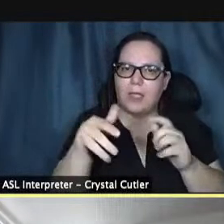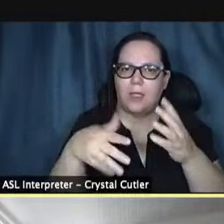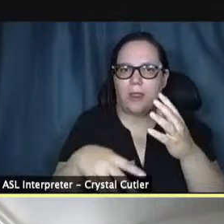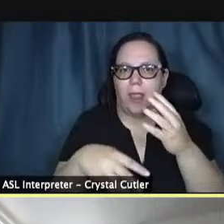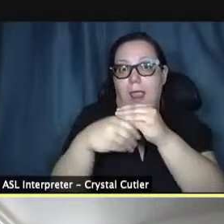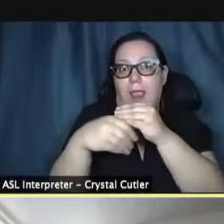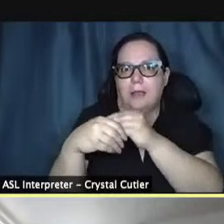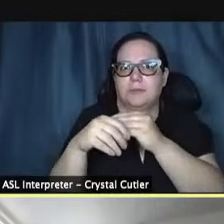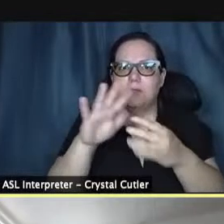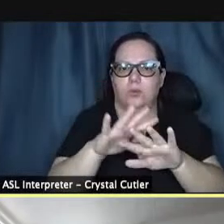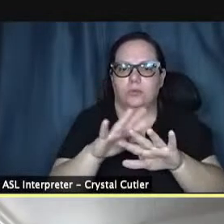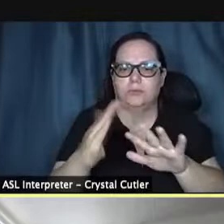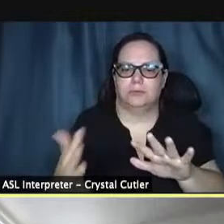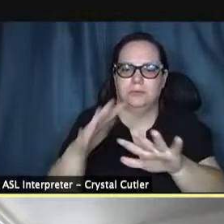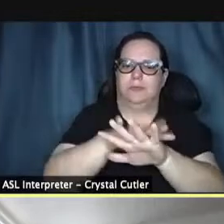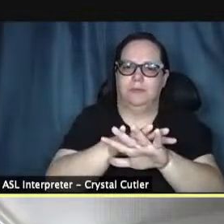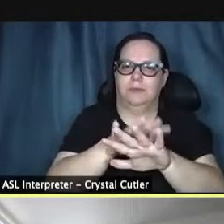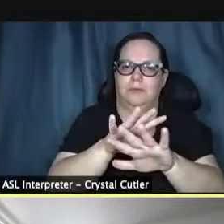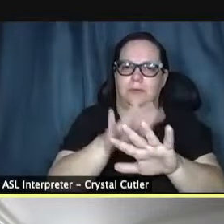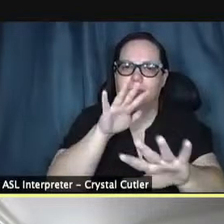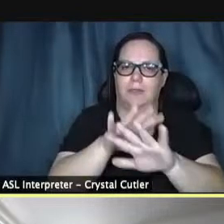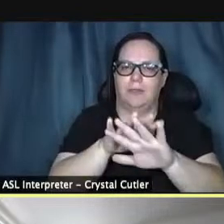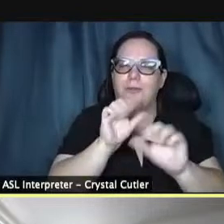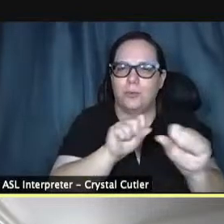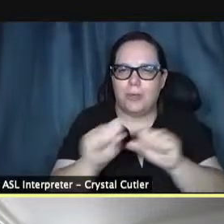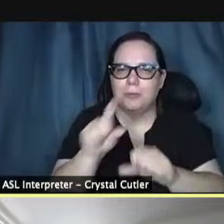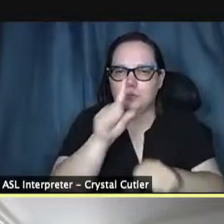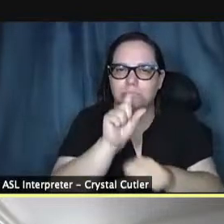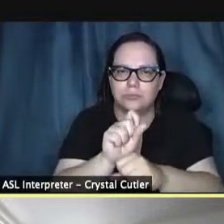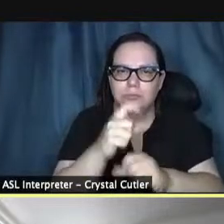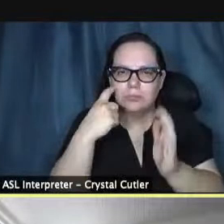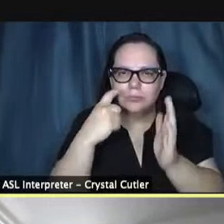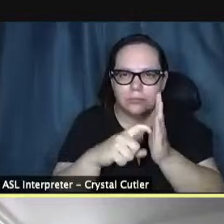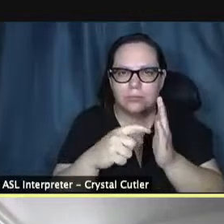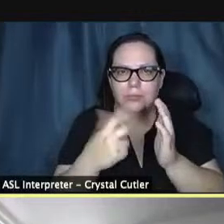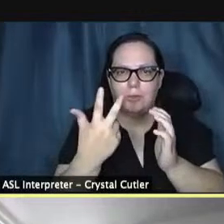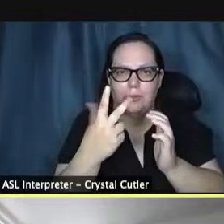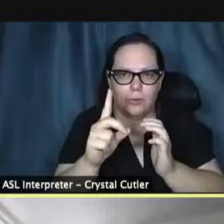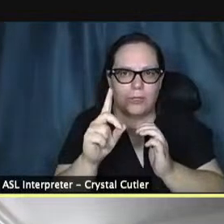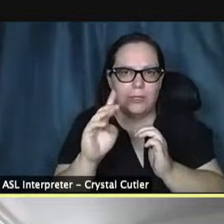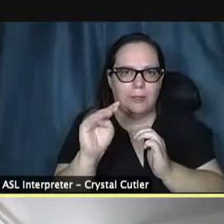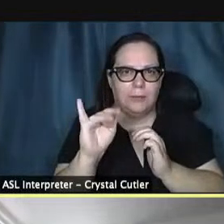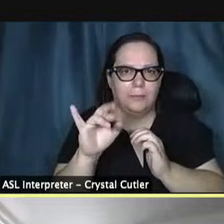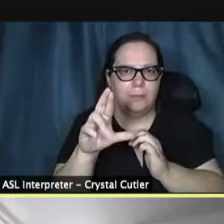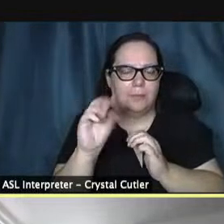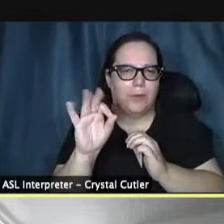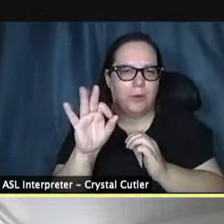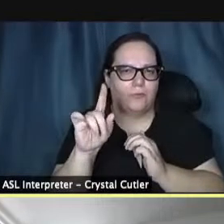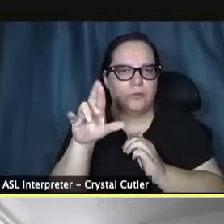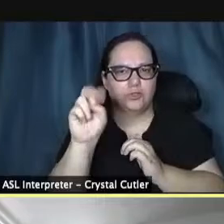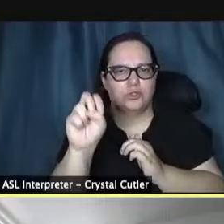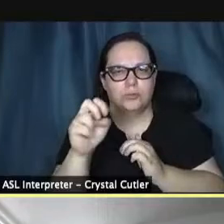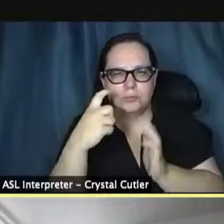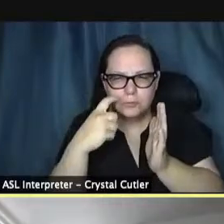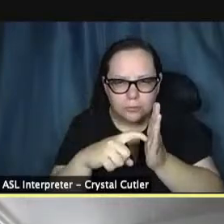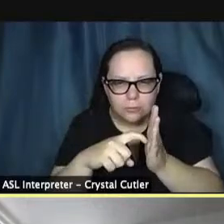micrometer feature to distinguish the form and abundance of water. Next, the question